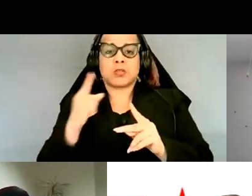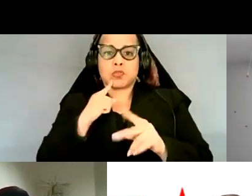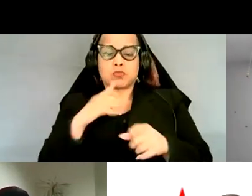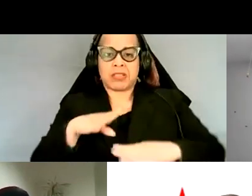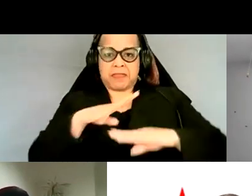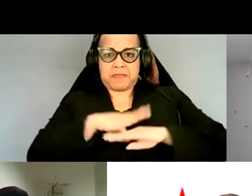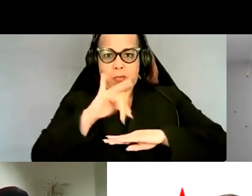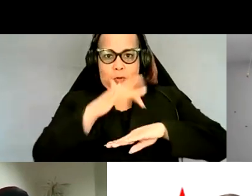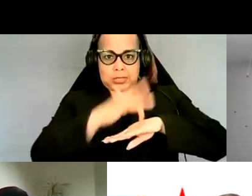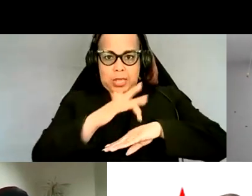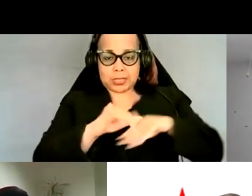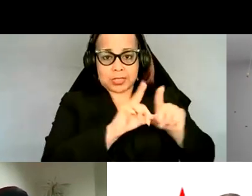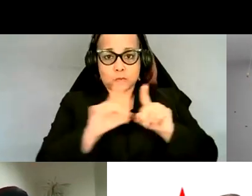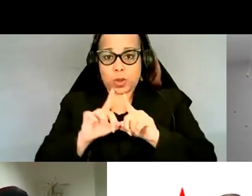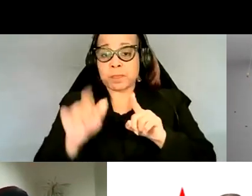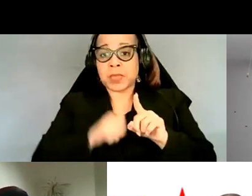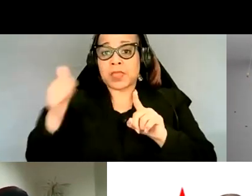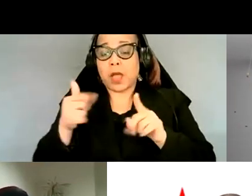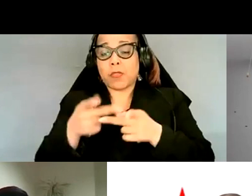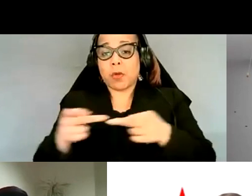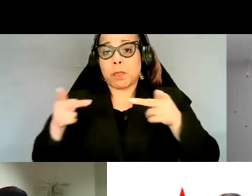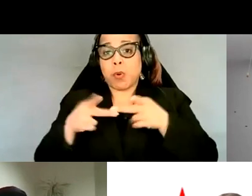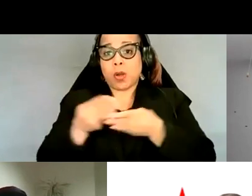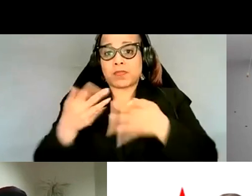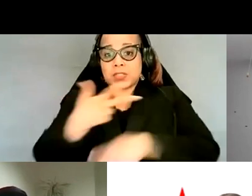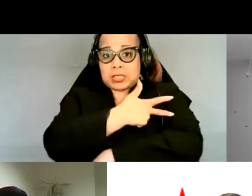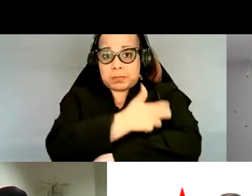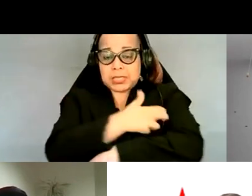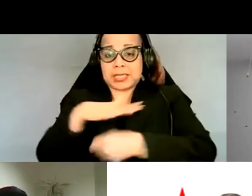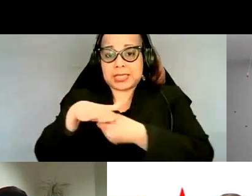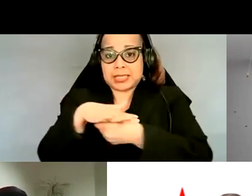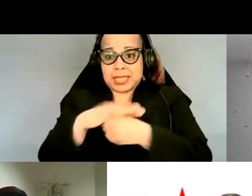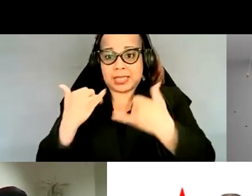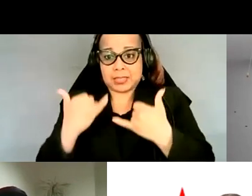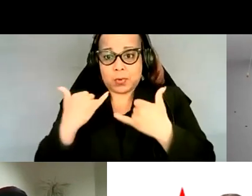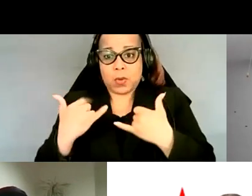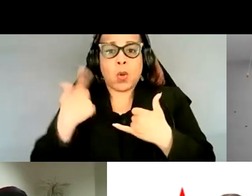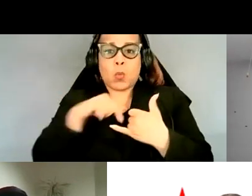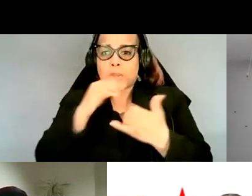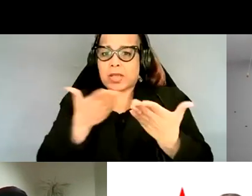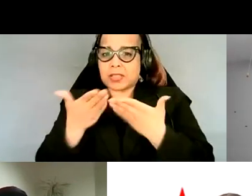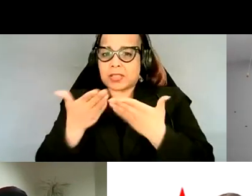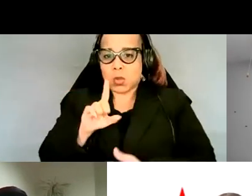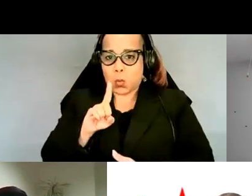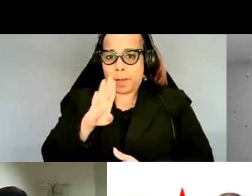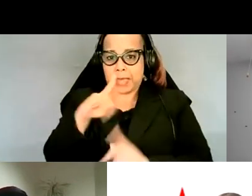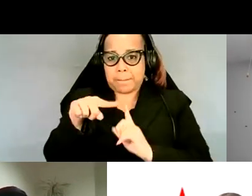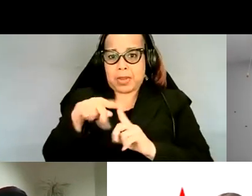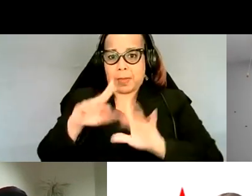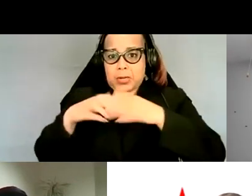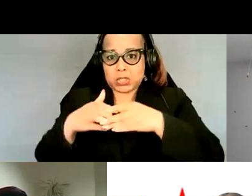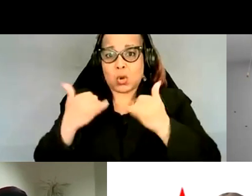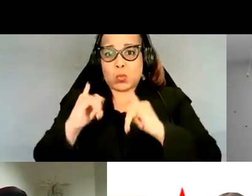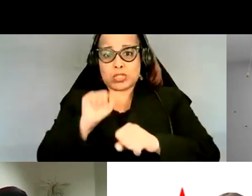well. And at our other point of dispensing sites at this point in time, we are not actually serving the 1B plus population. We're still working